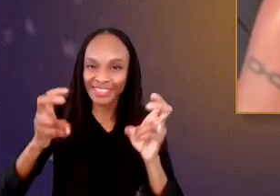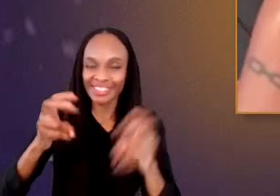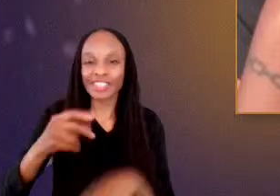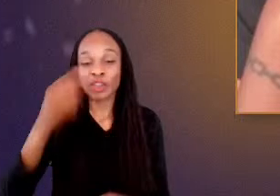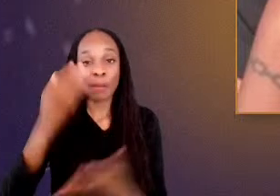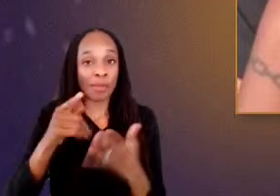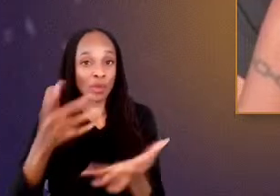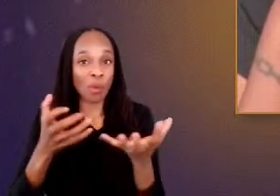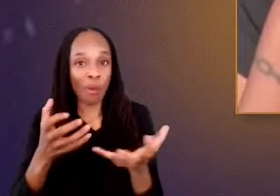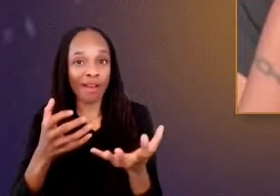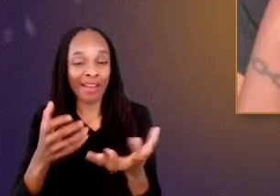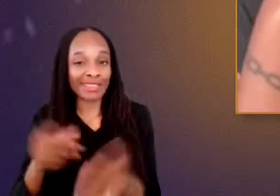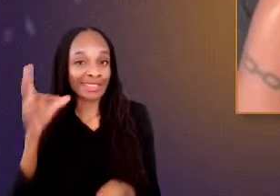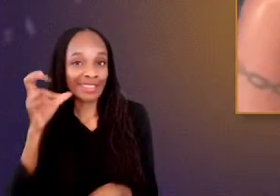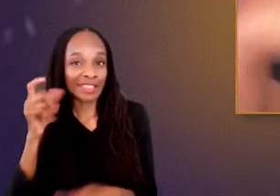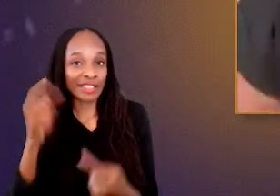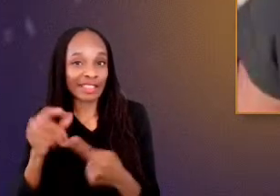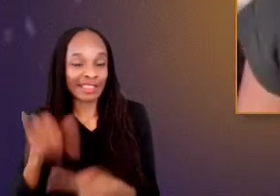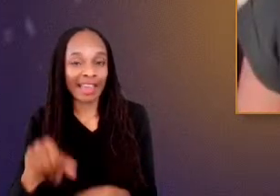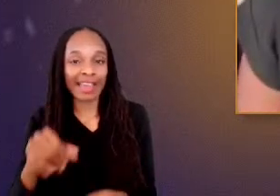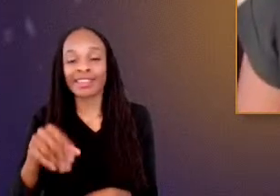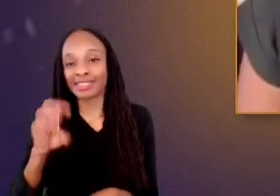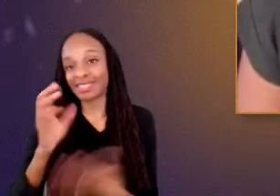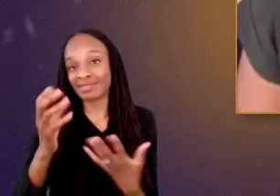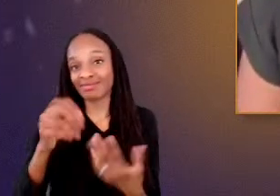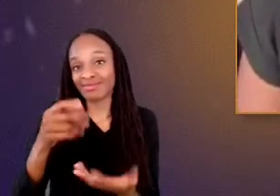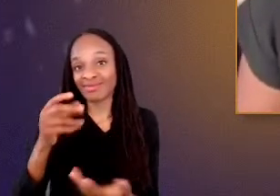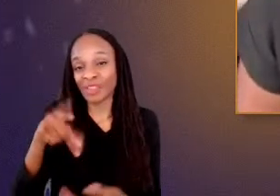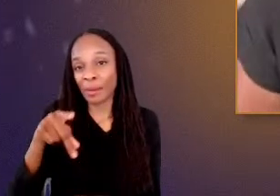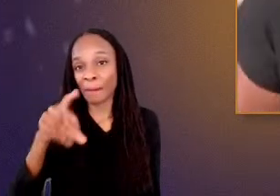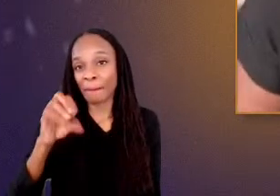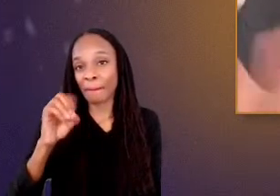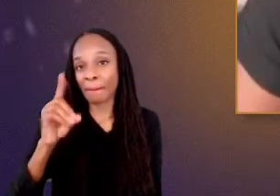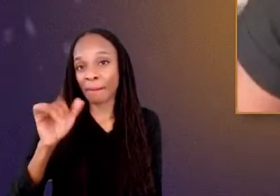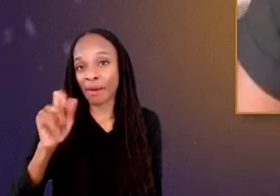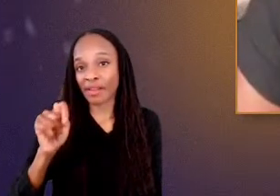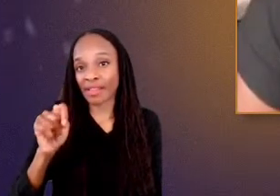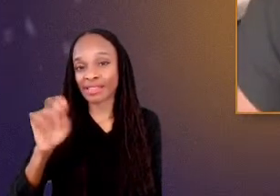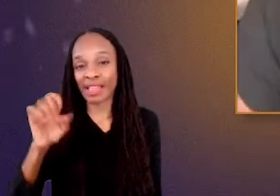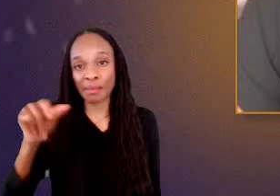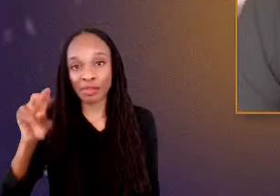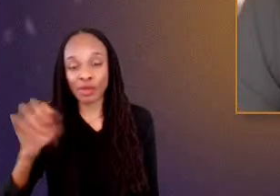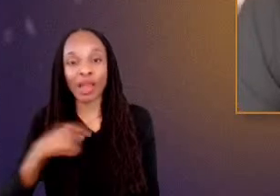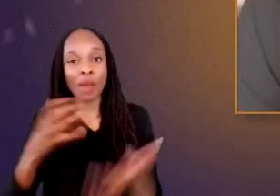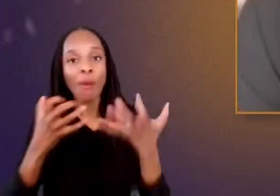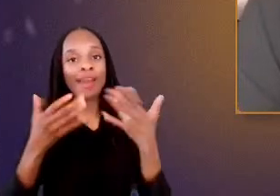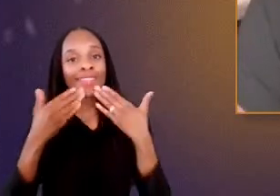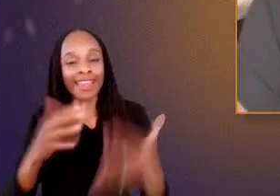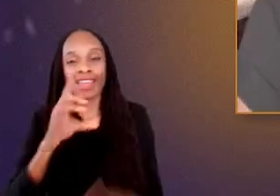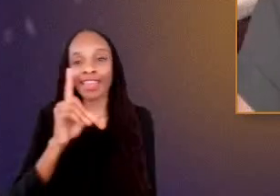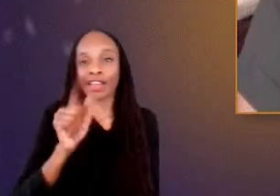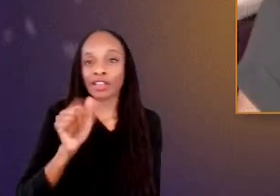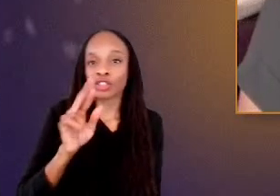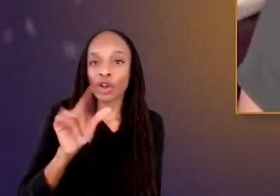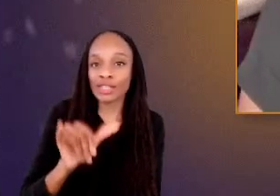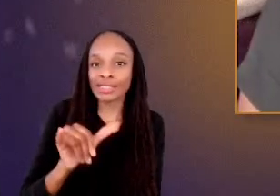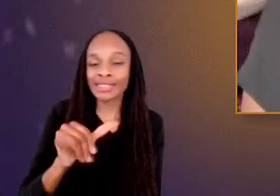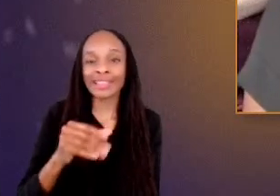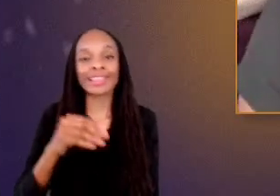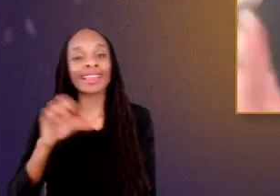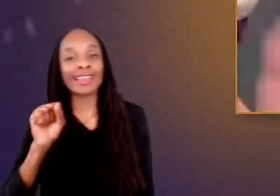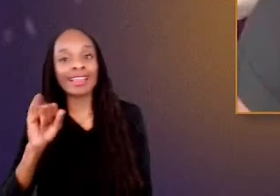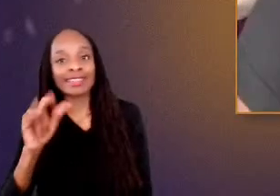episode of the podcast in particular. I want to thank Darcy and Sierra for joining